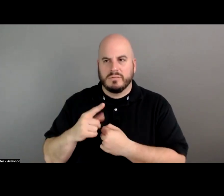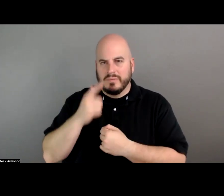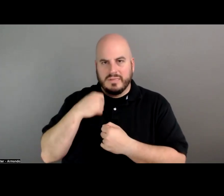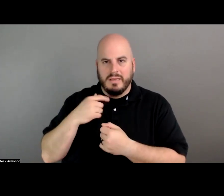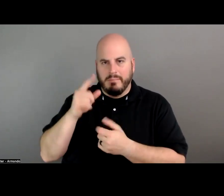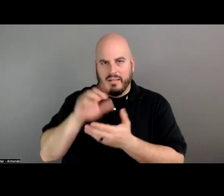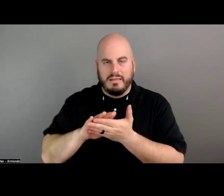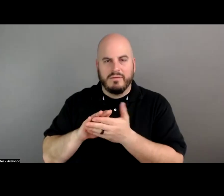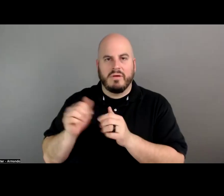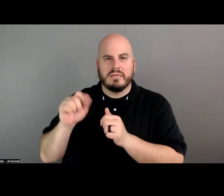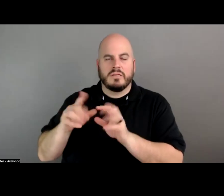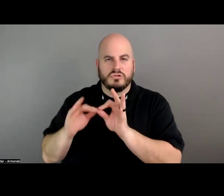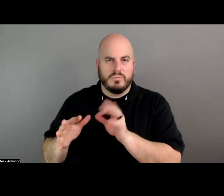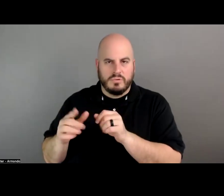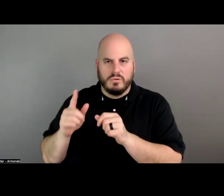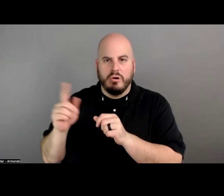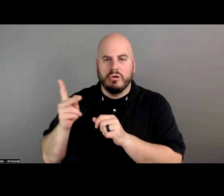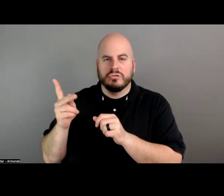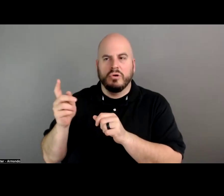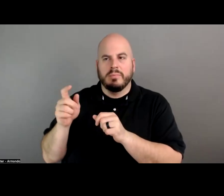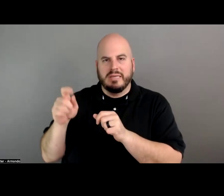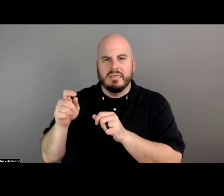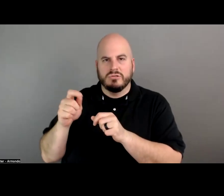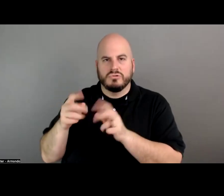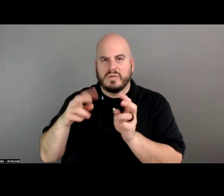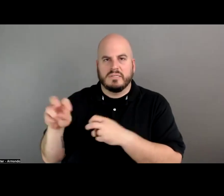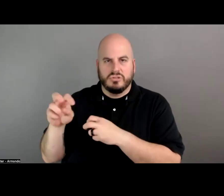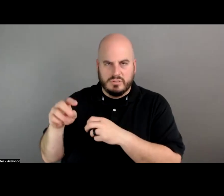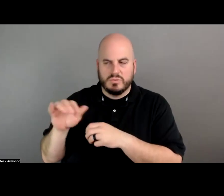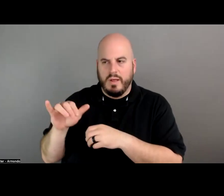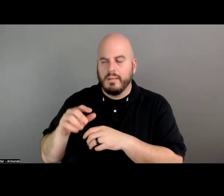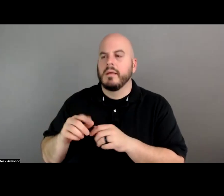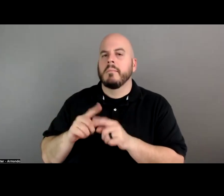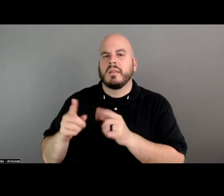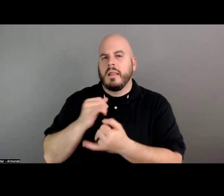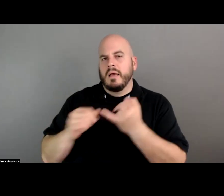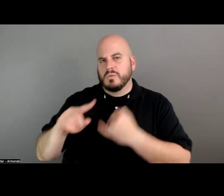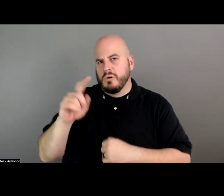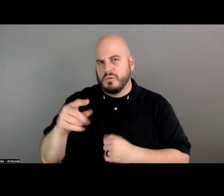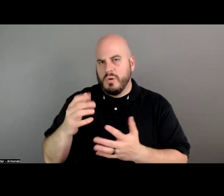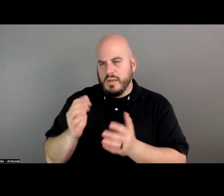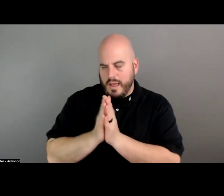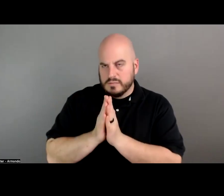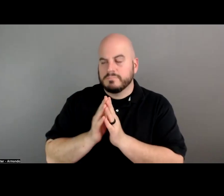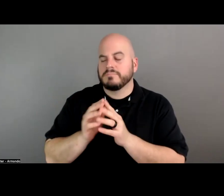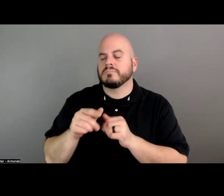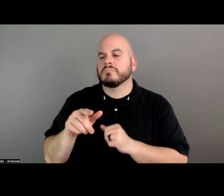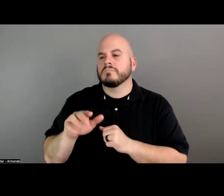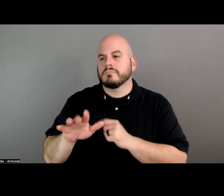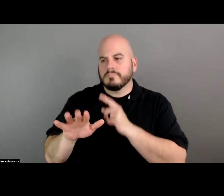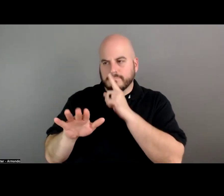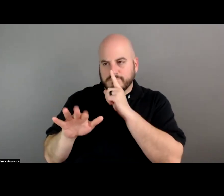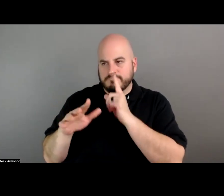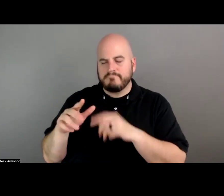our ASL interpreters will also need to be leaving soon too, is the last question. I've